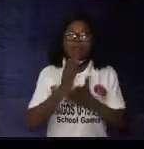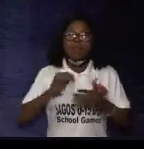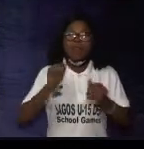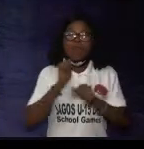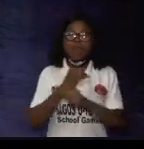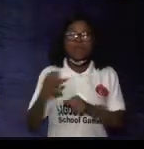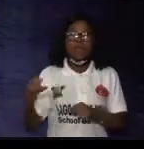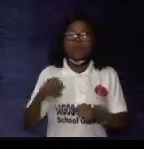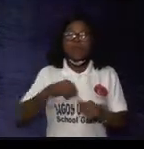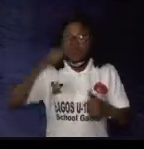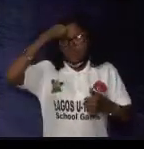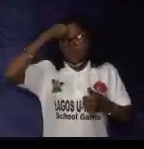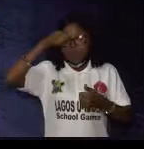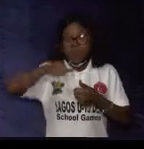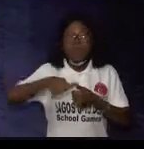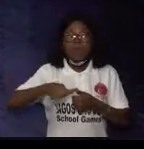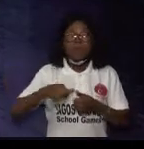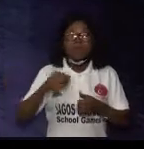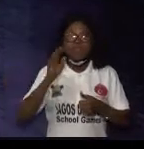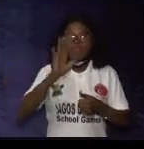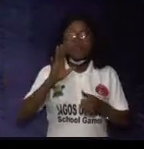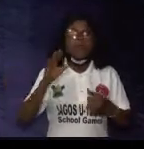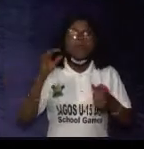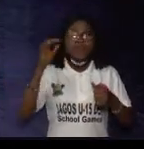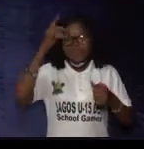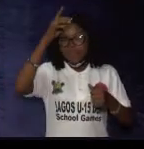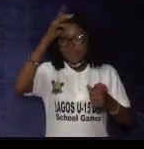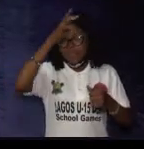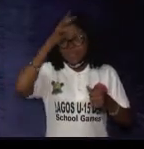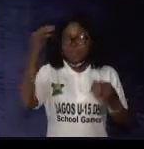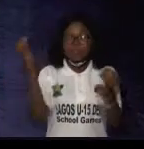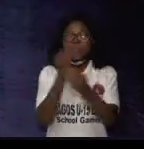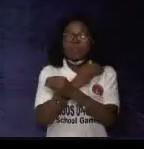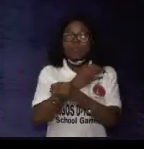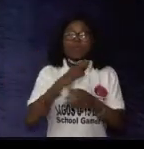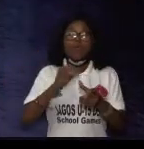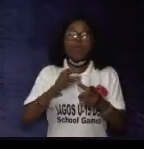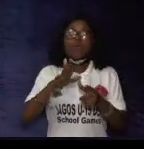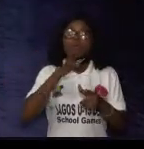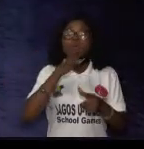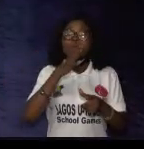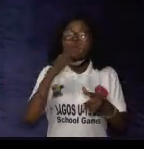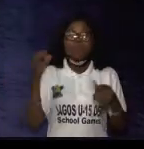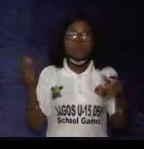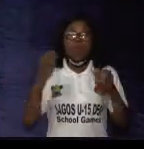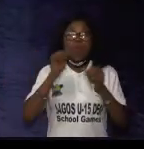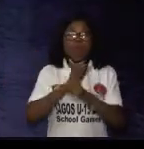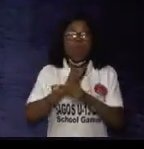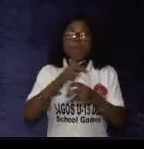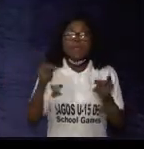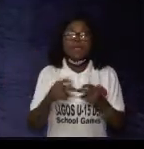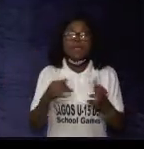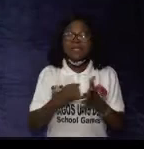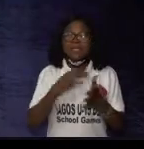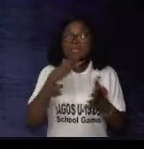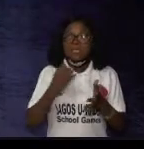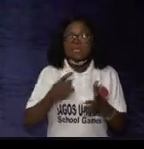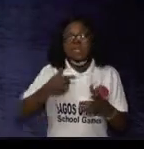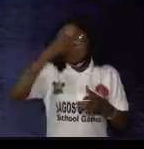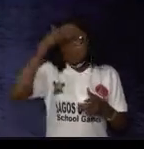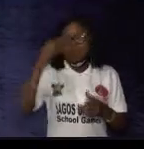working. Okay, you remember your daddy's office? Your mommy's workplace? Yes, it is due to